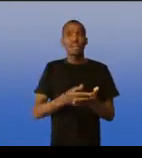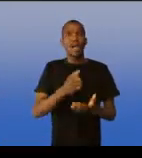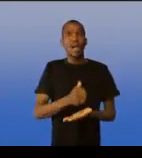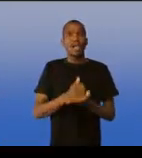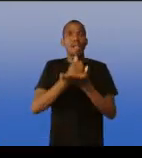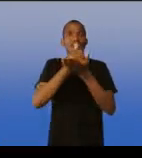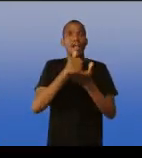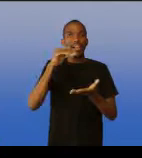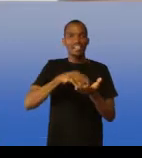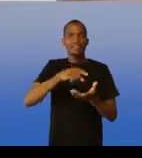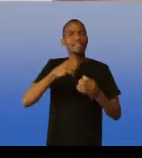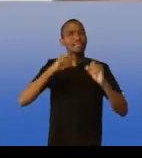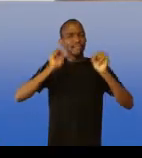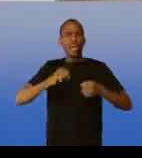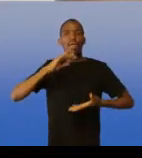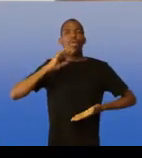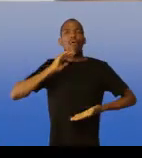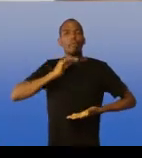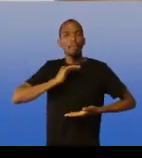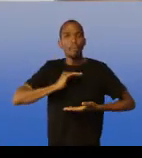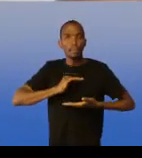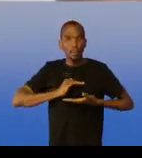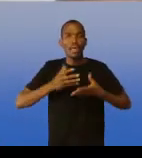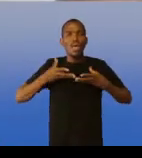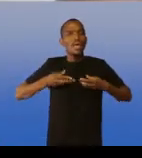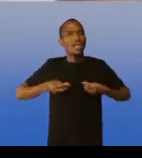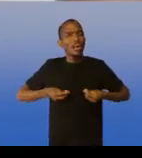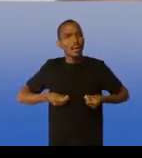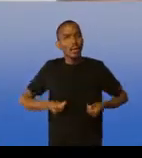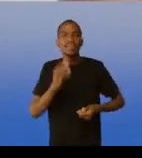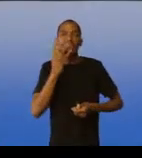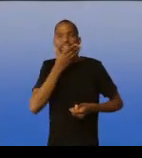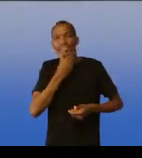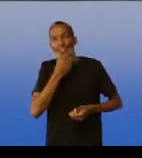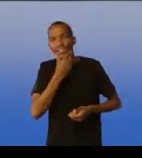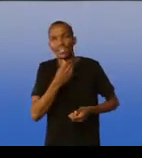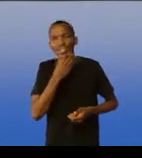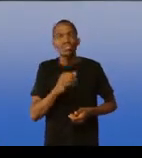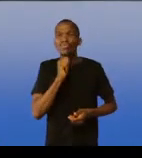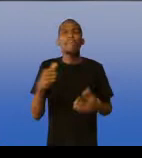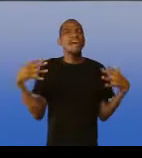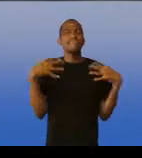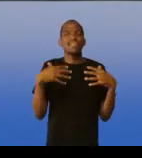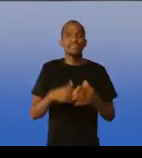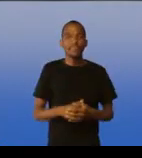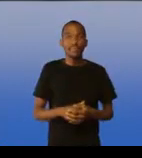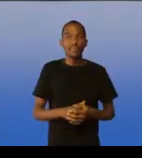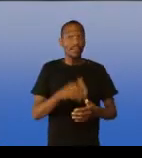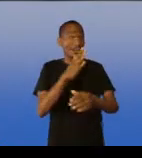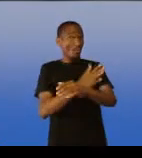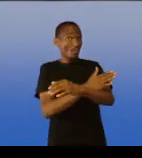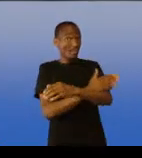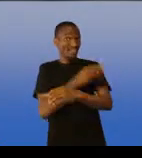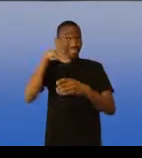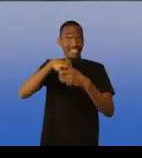and they're more tolerable. So there's no reason to be afraid to start treatment. With improvement in